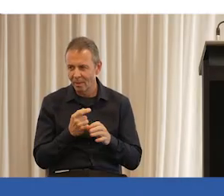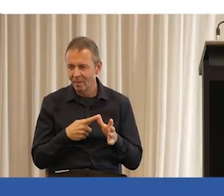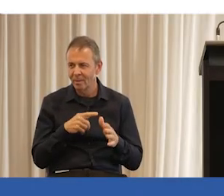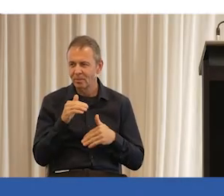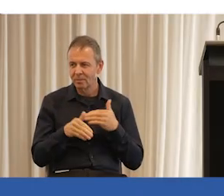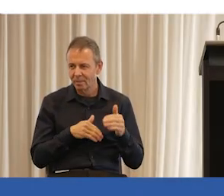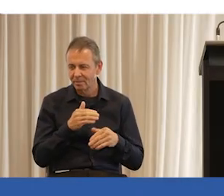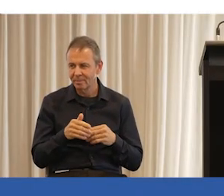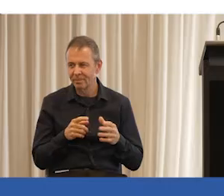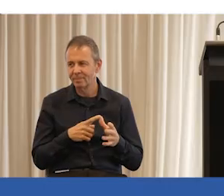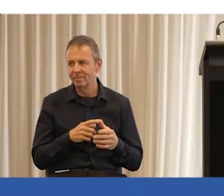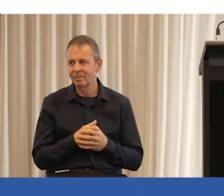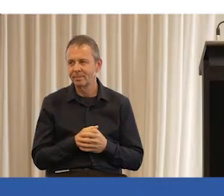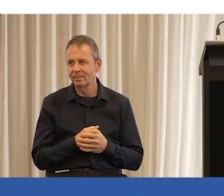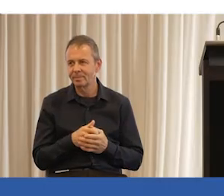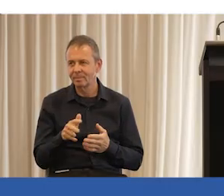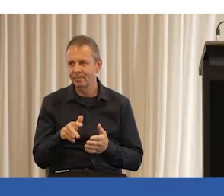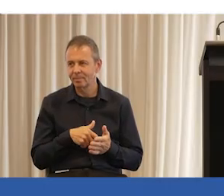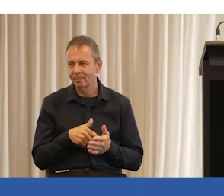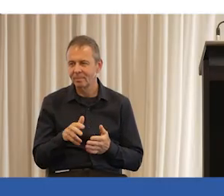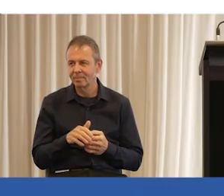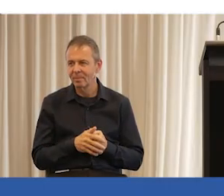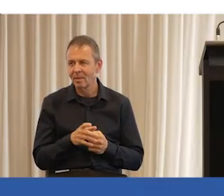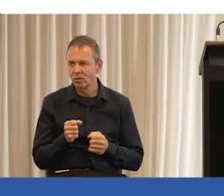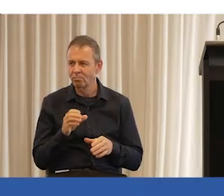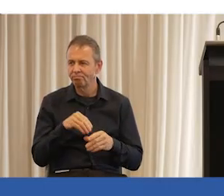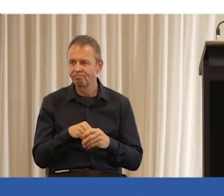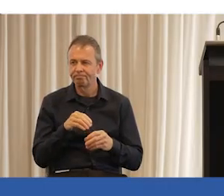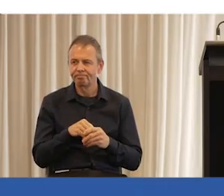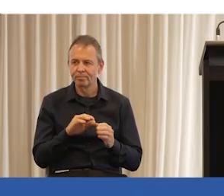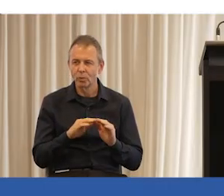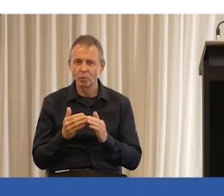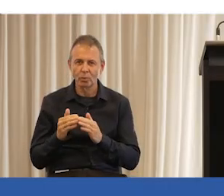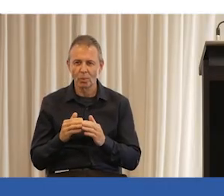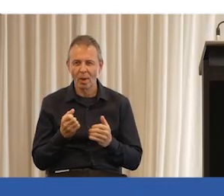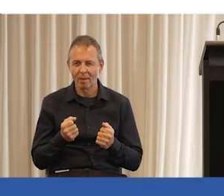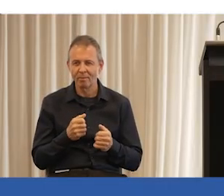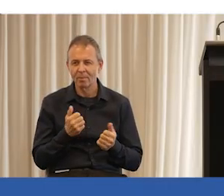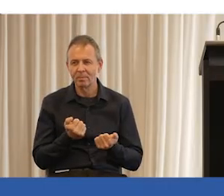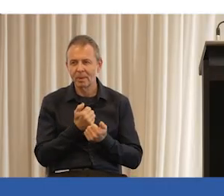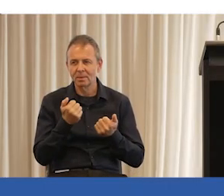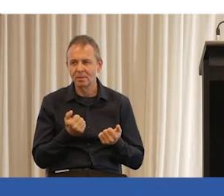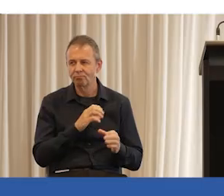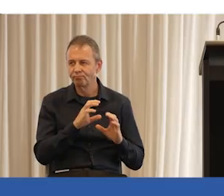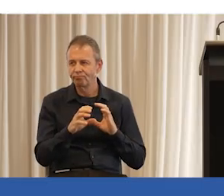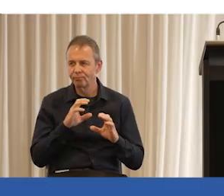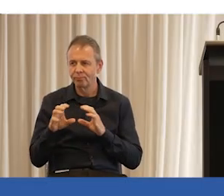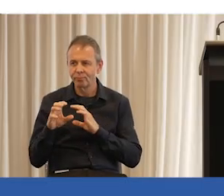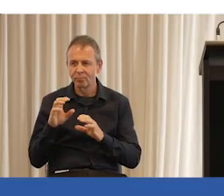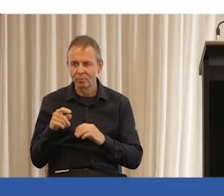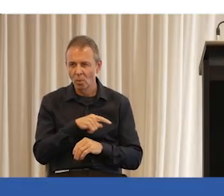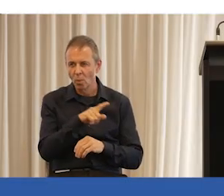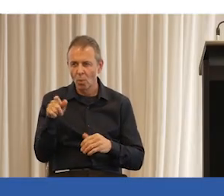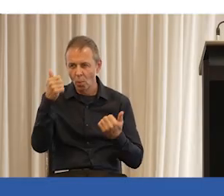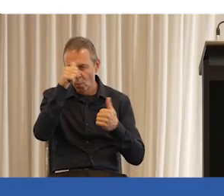she's out there in community having lots of great conversations with people, and she's known and valued and connected in